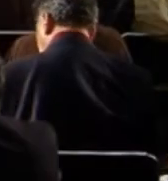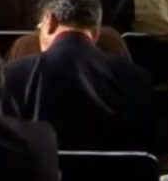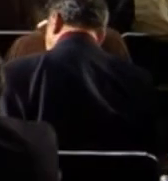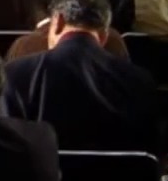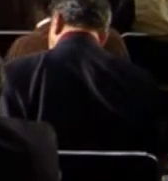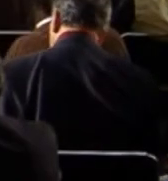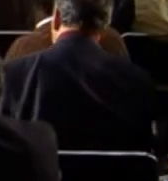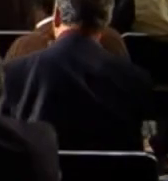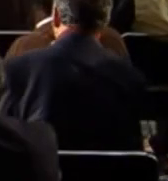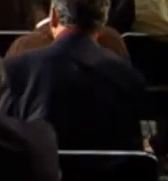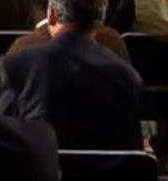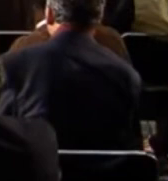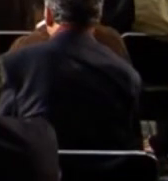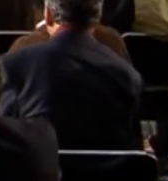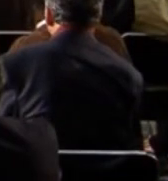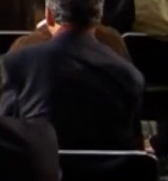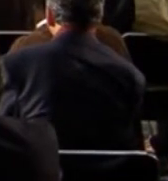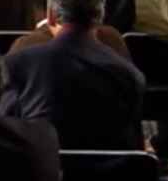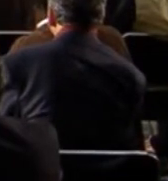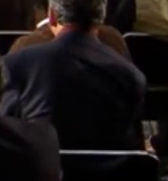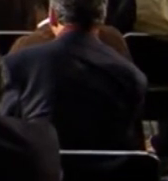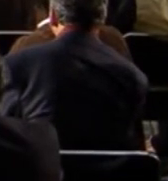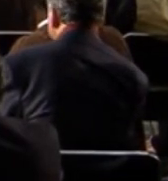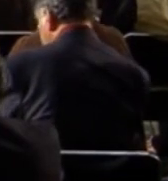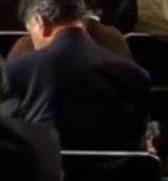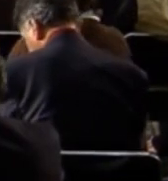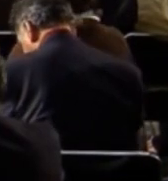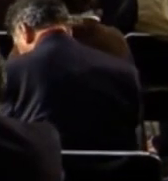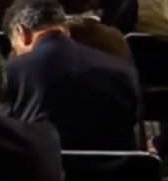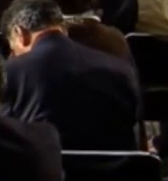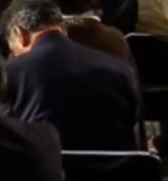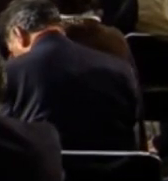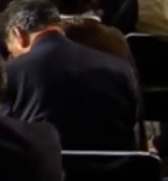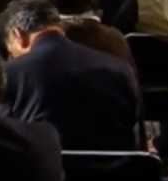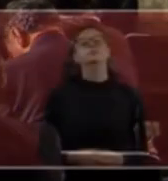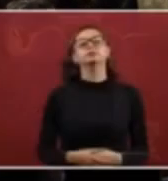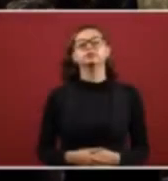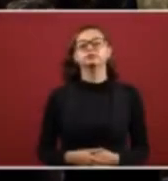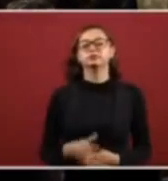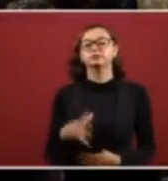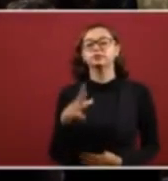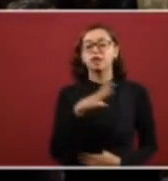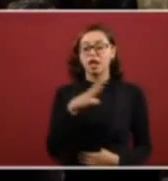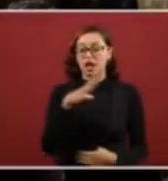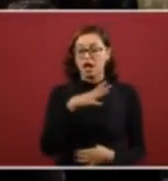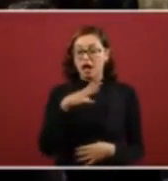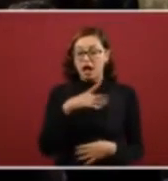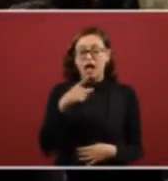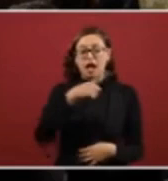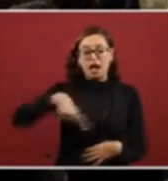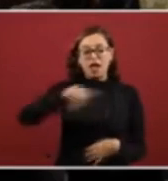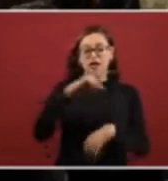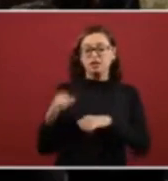they give an alert, and we have extraordinary institutions within